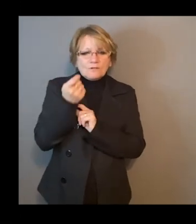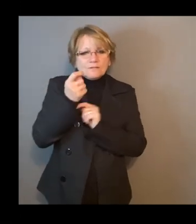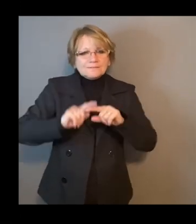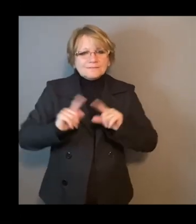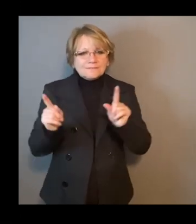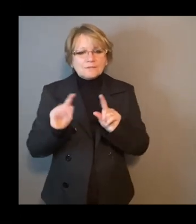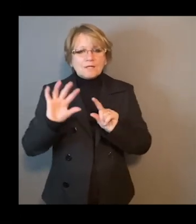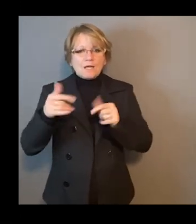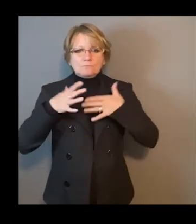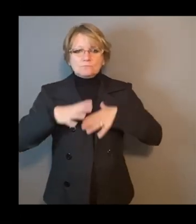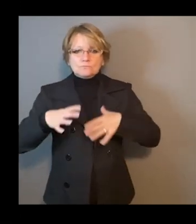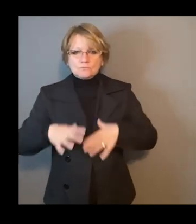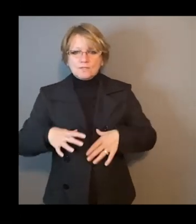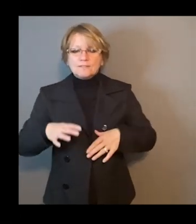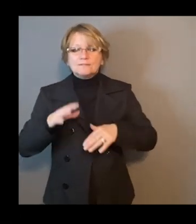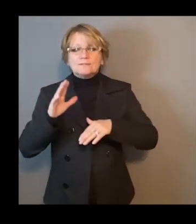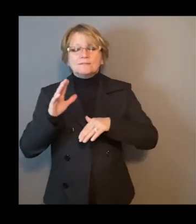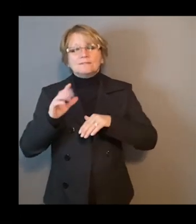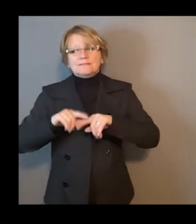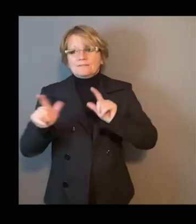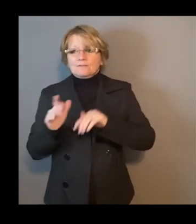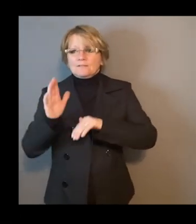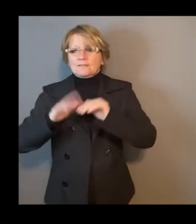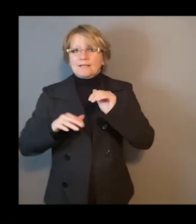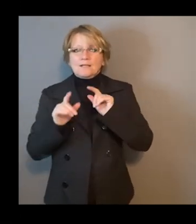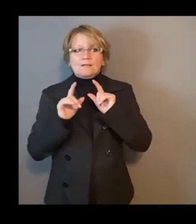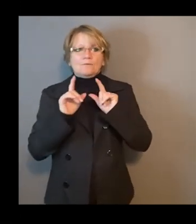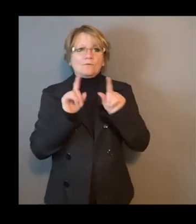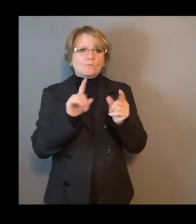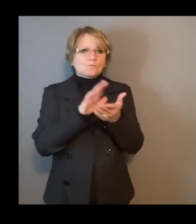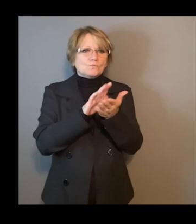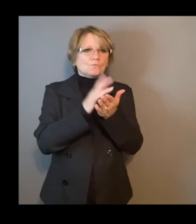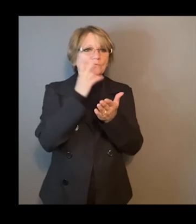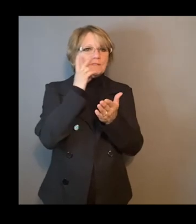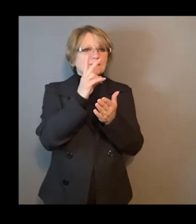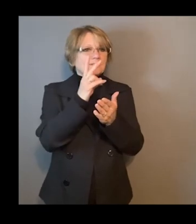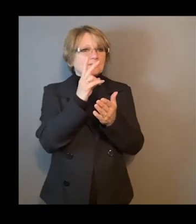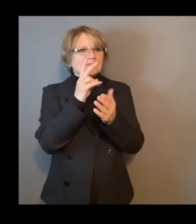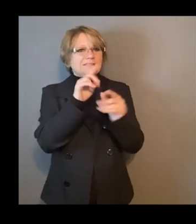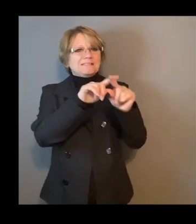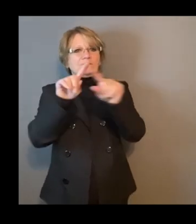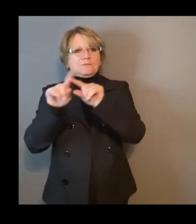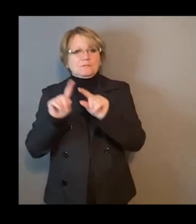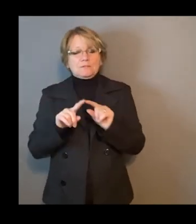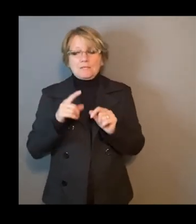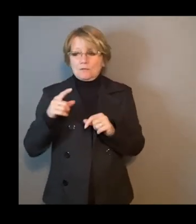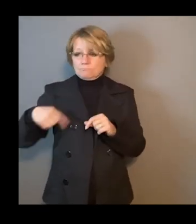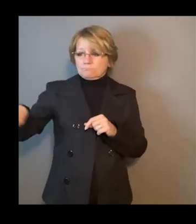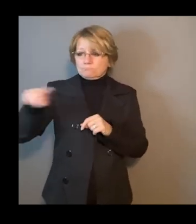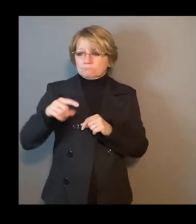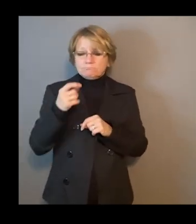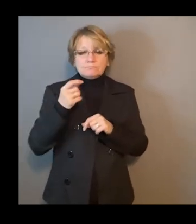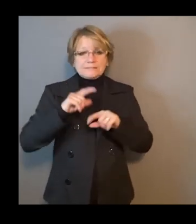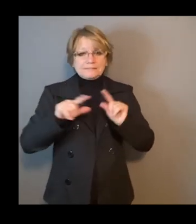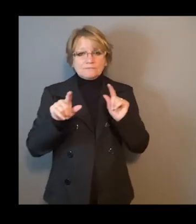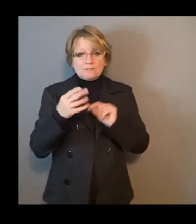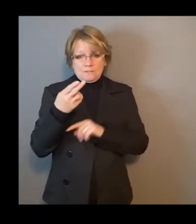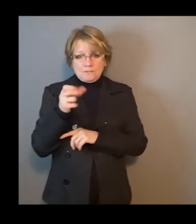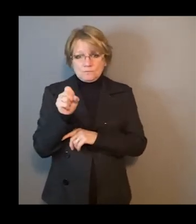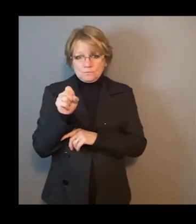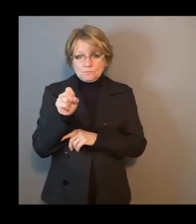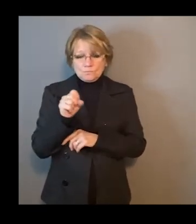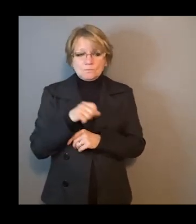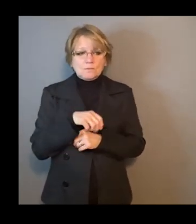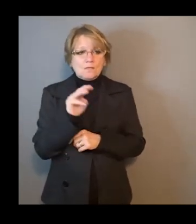bit different and how you dress versus when you go to a school and people look different. Now, you all come from different high schools. Some of